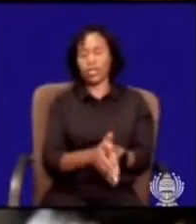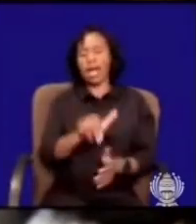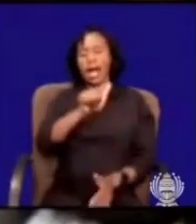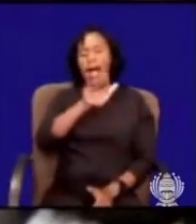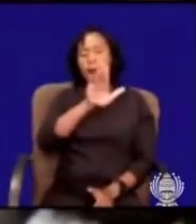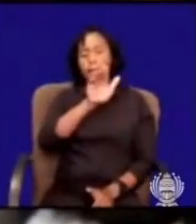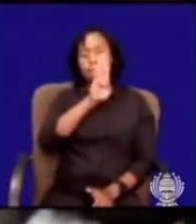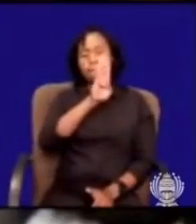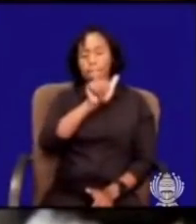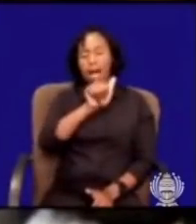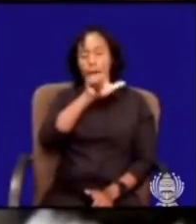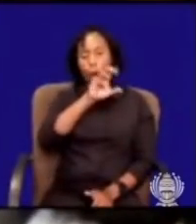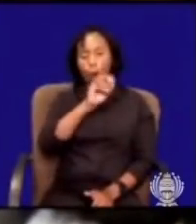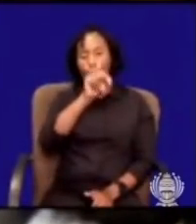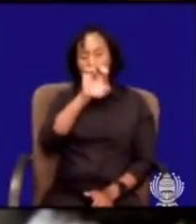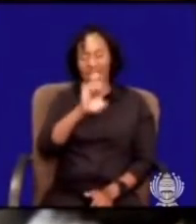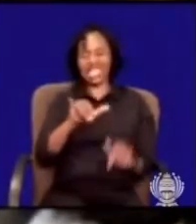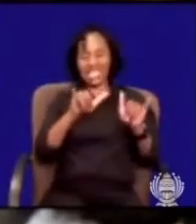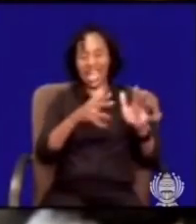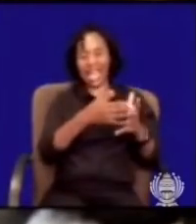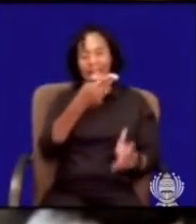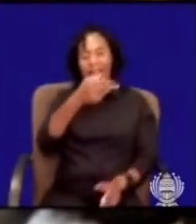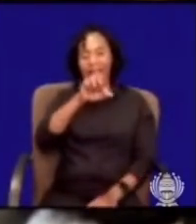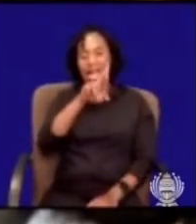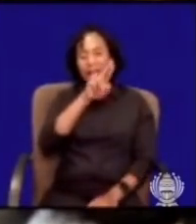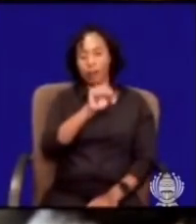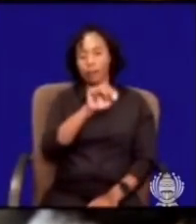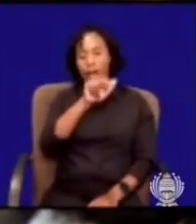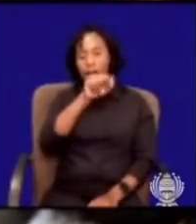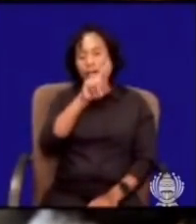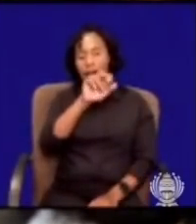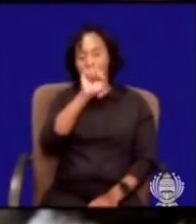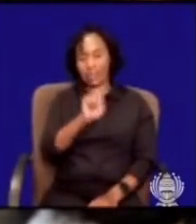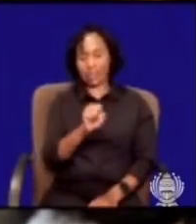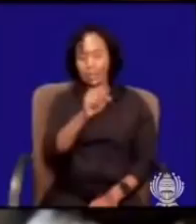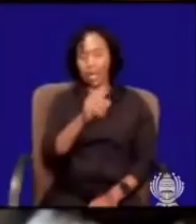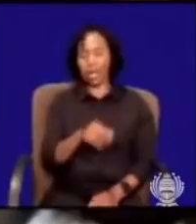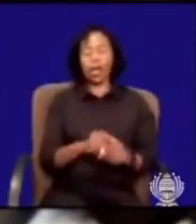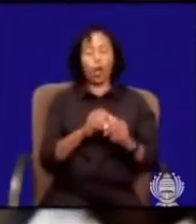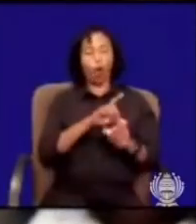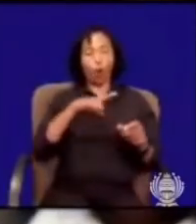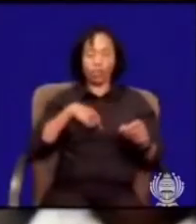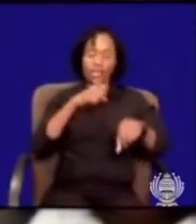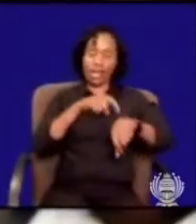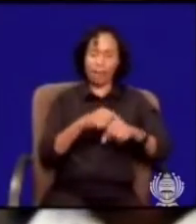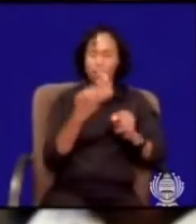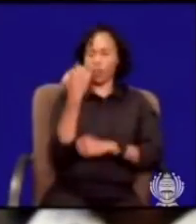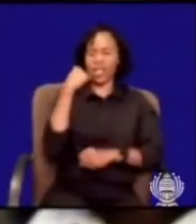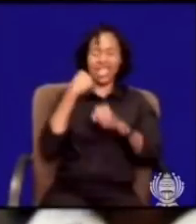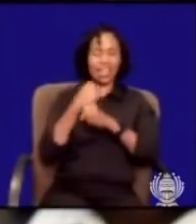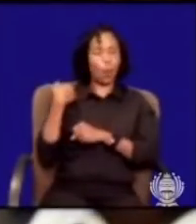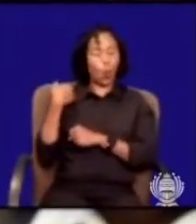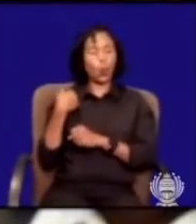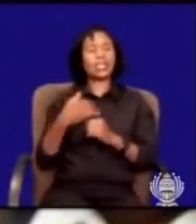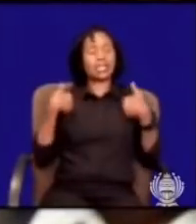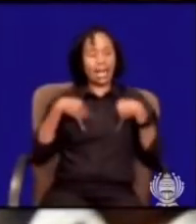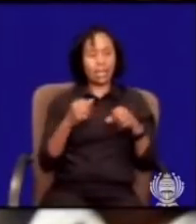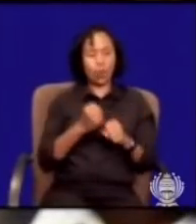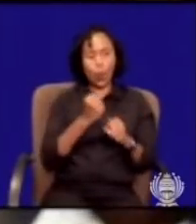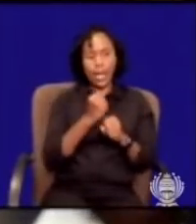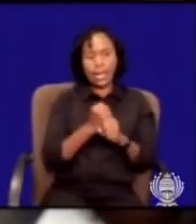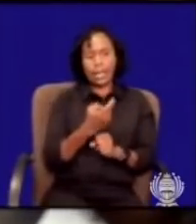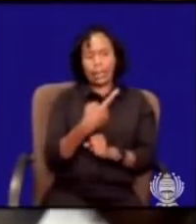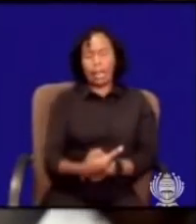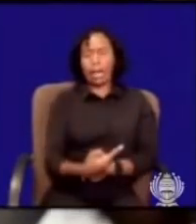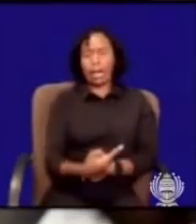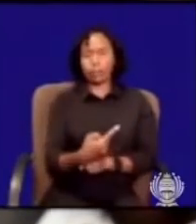for 23 years. 3 years ago, they started the process of renewing their lease with the Department of Public Works and Infrastructure, which comes due now in